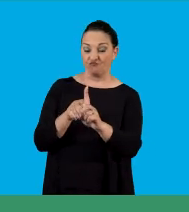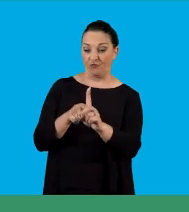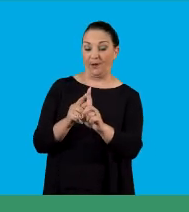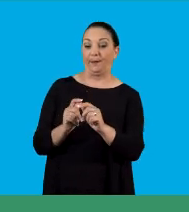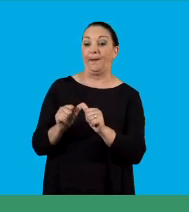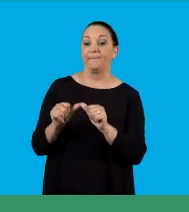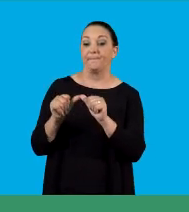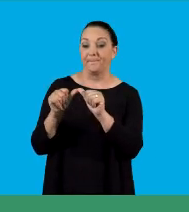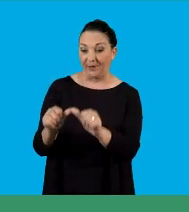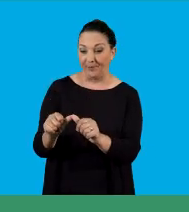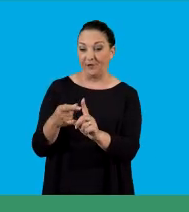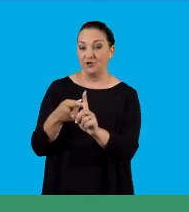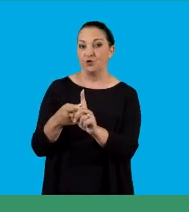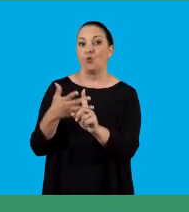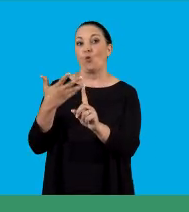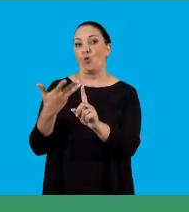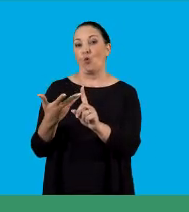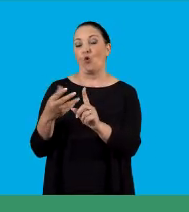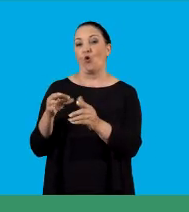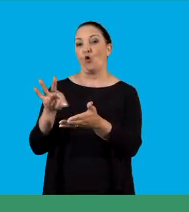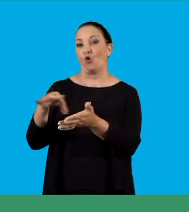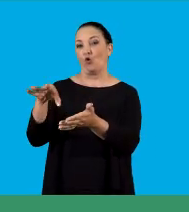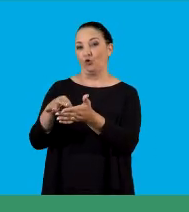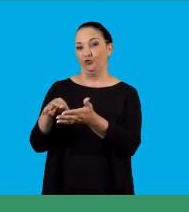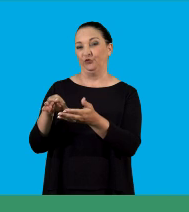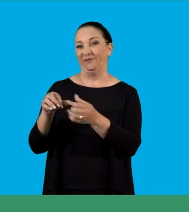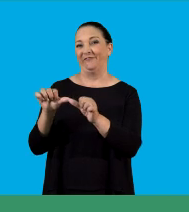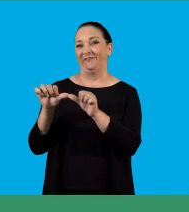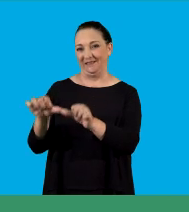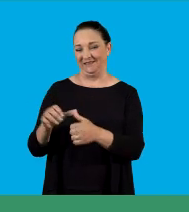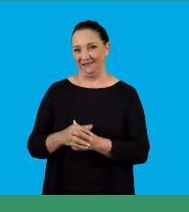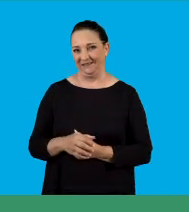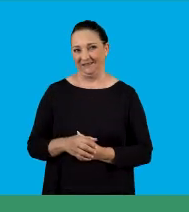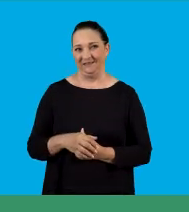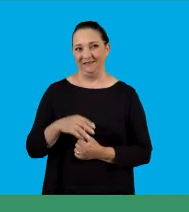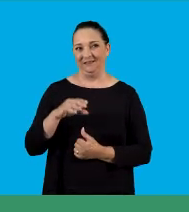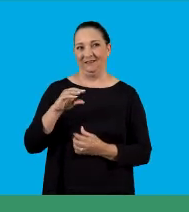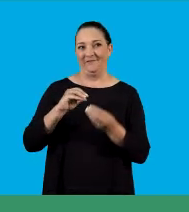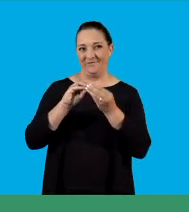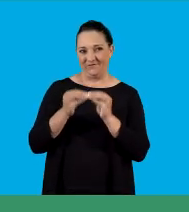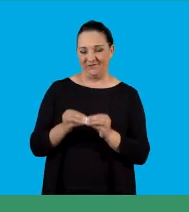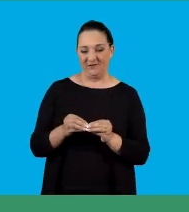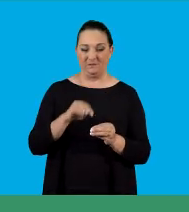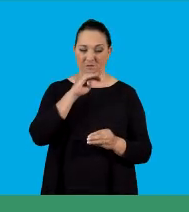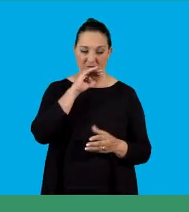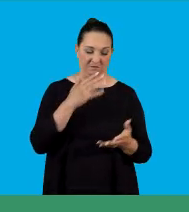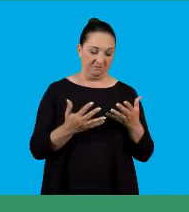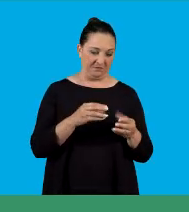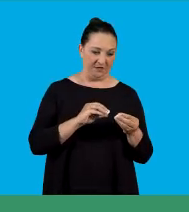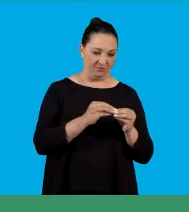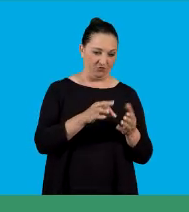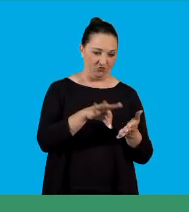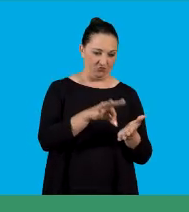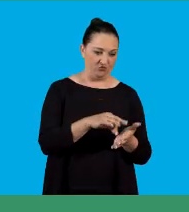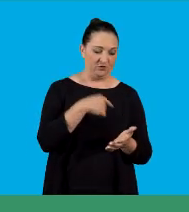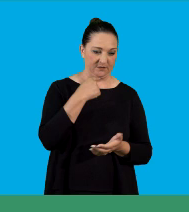or employed on a fixed contract. Now, what is a fixed contract? Maybe you are being given a contract that say you're going to start on the 1st of